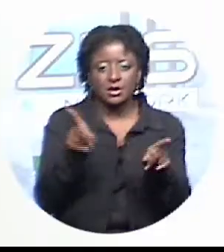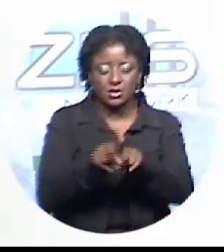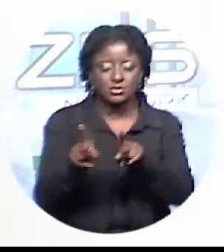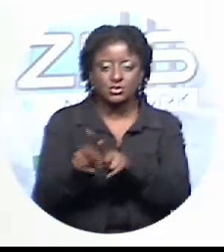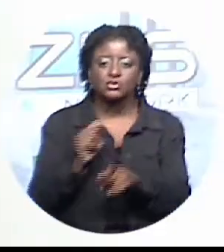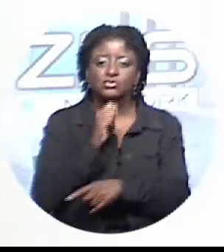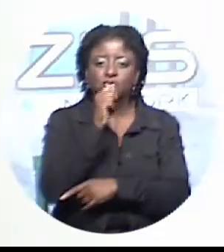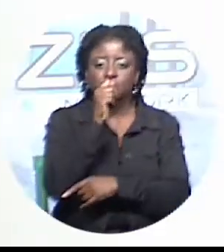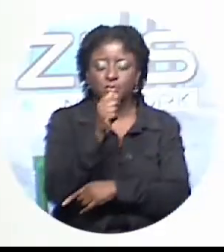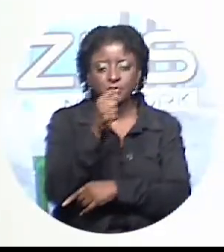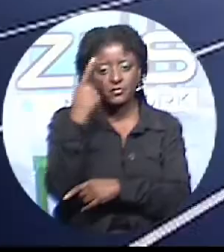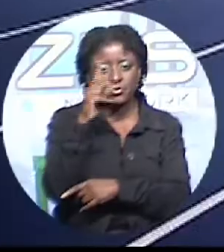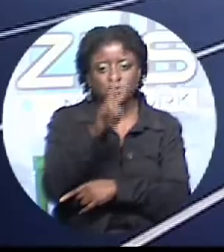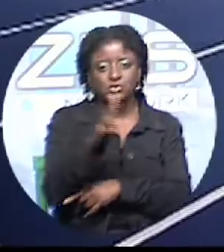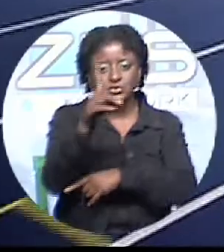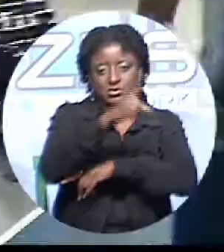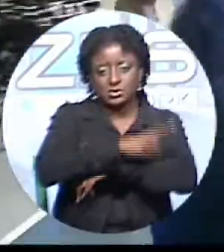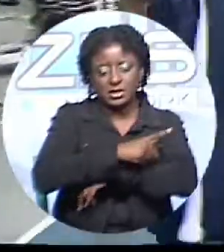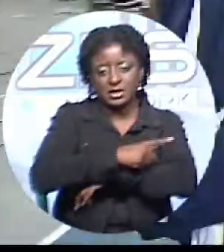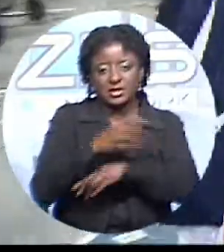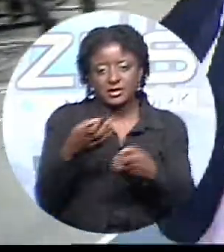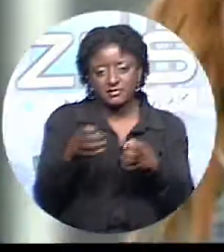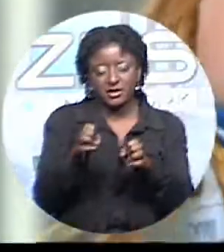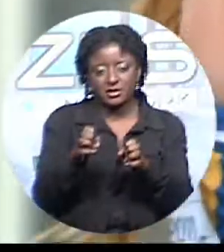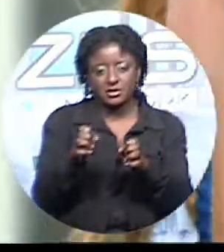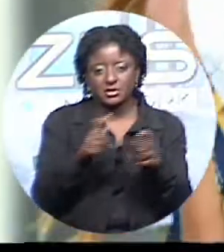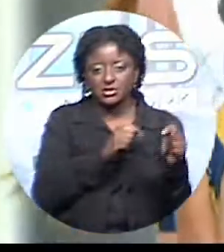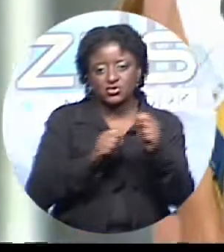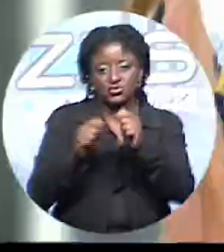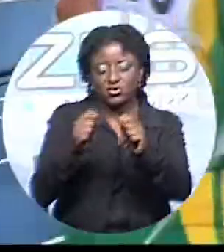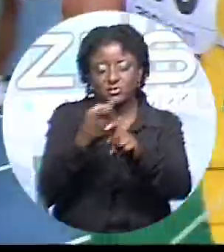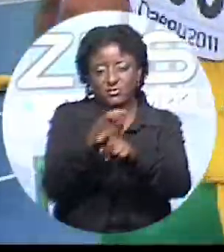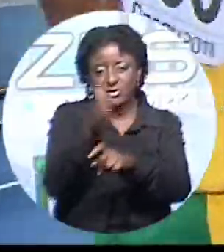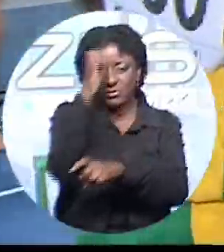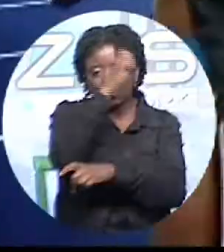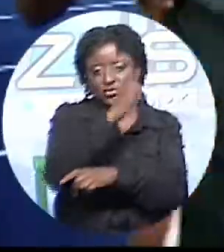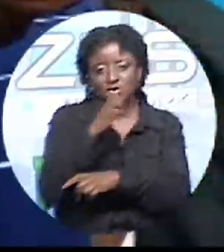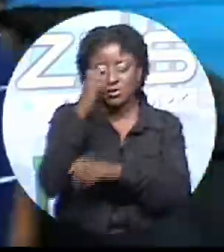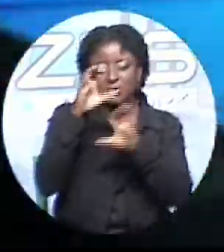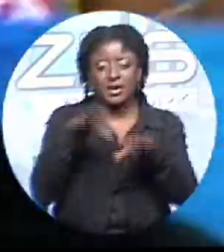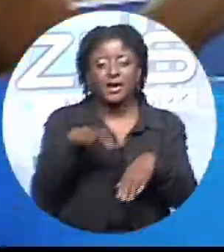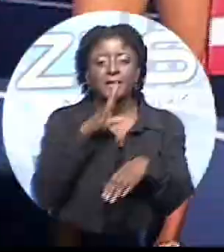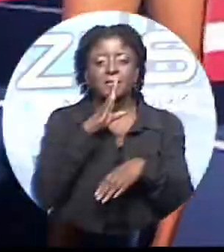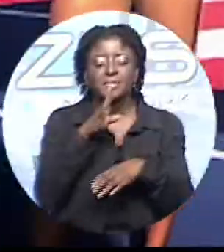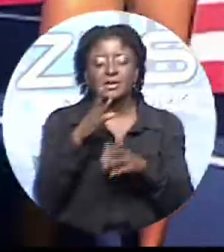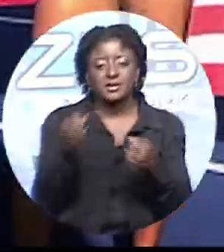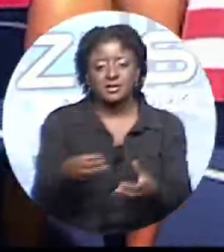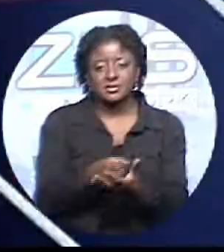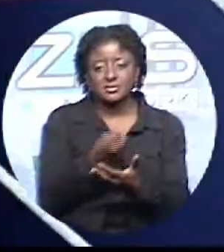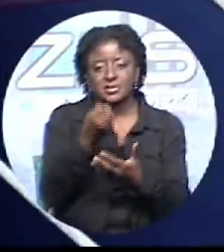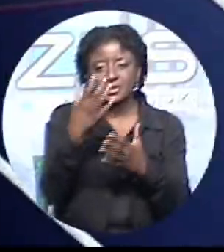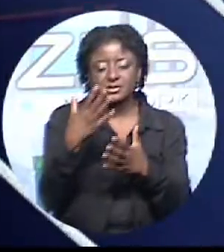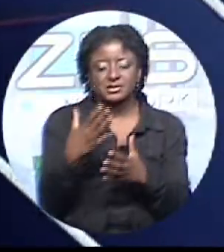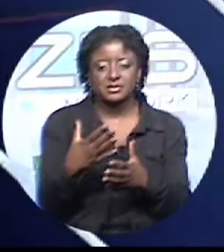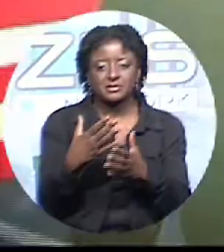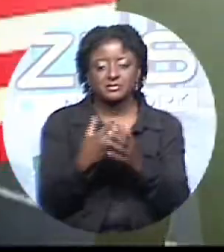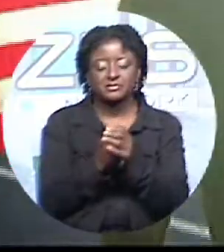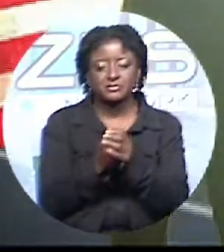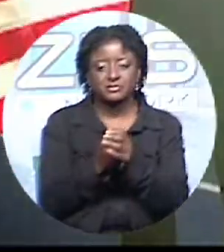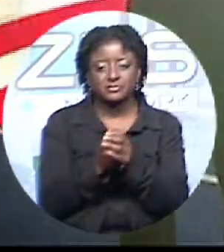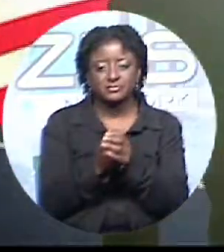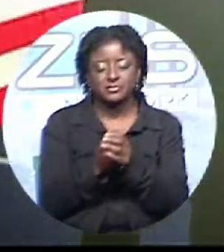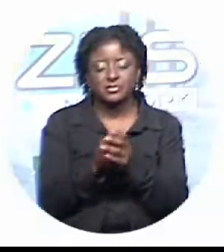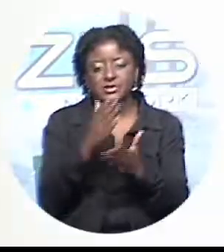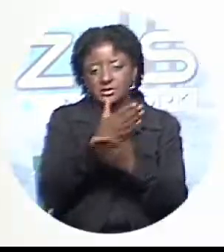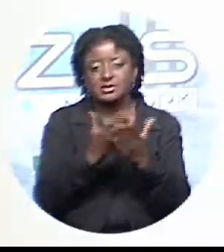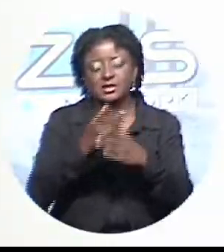true that for a two-day event, the trip from Europe can be rather expensive, so sometimes the editors are a little